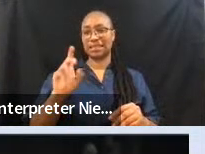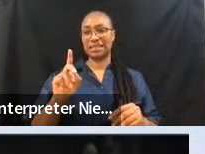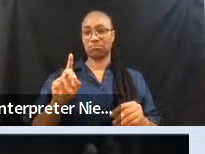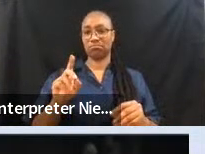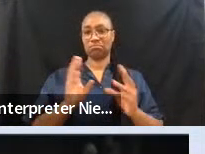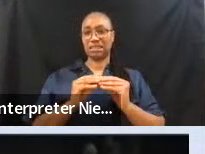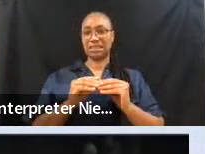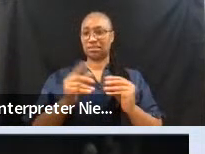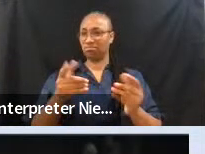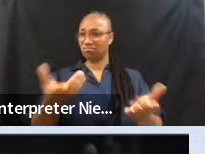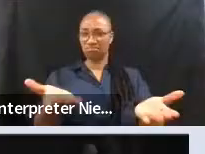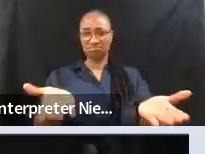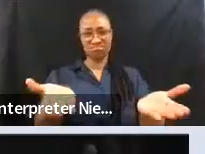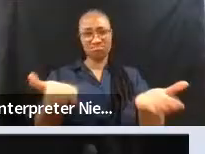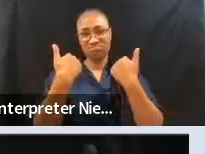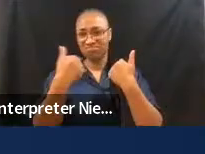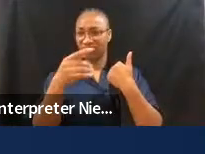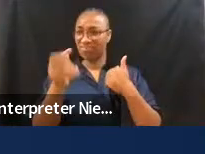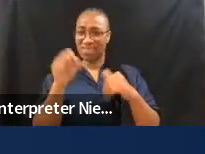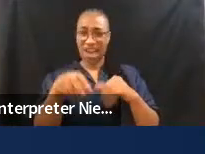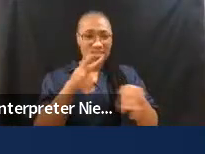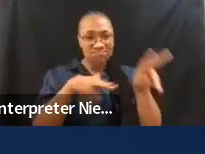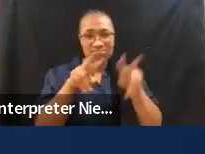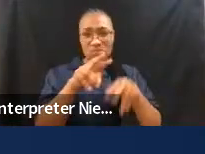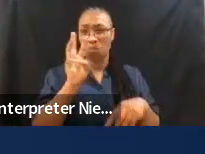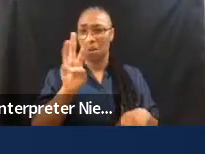www.ncd.gov. Thank you so much.